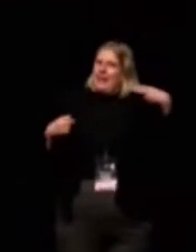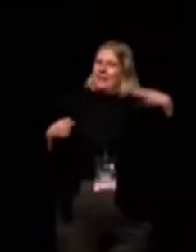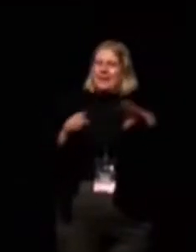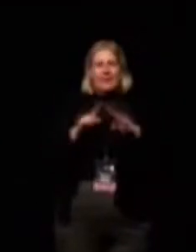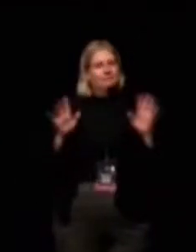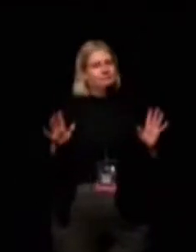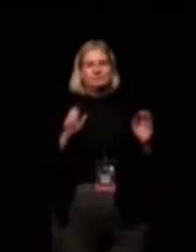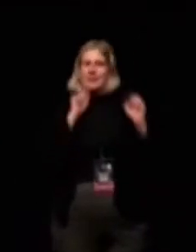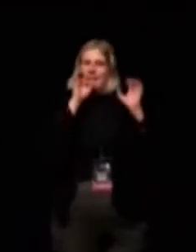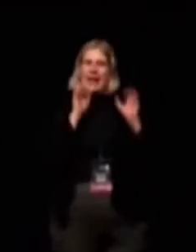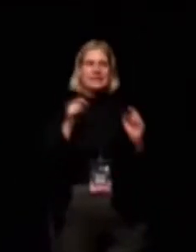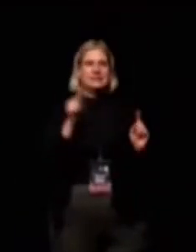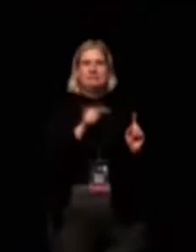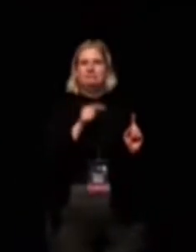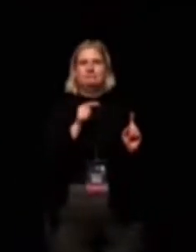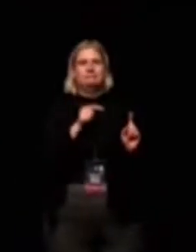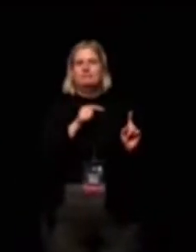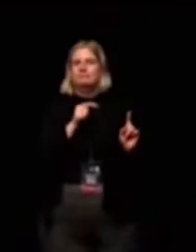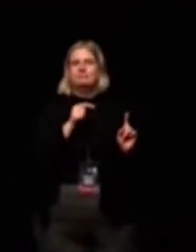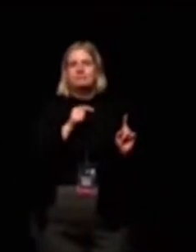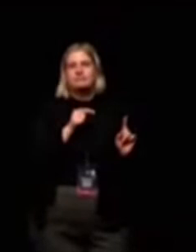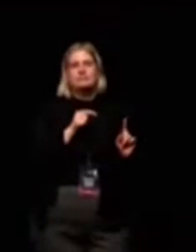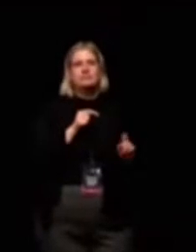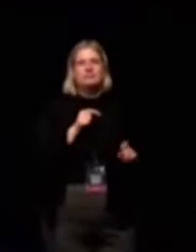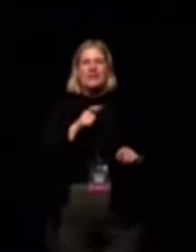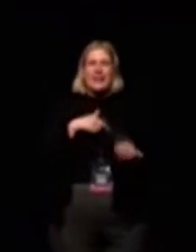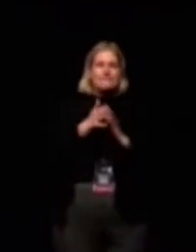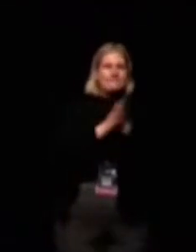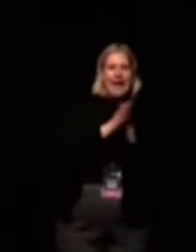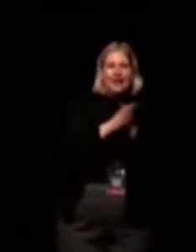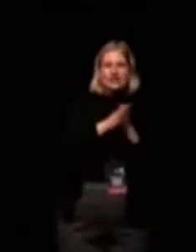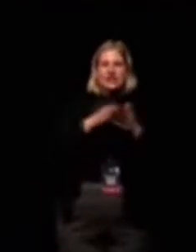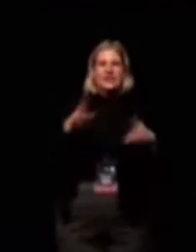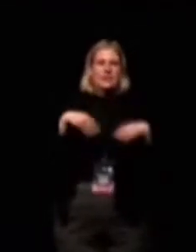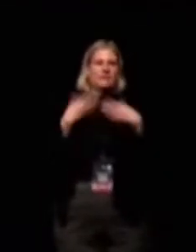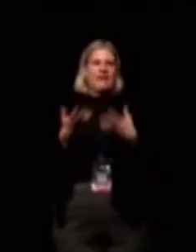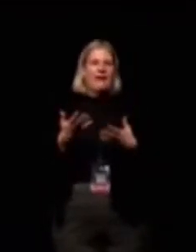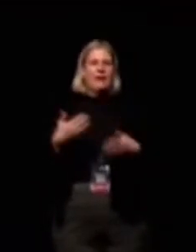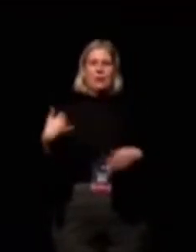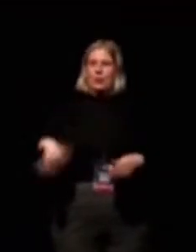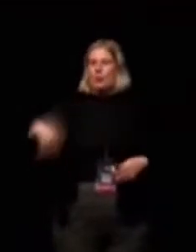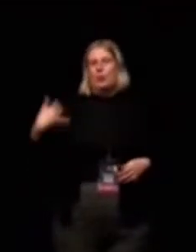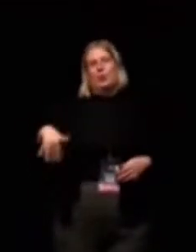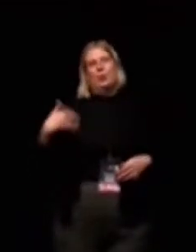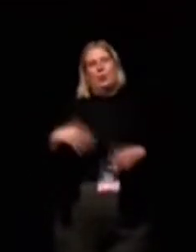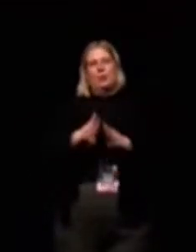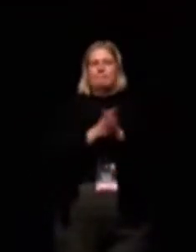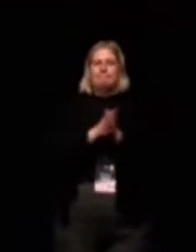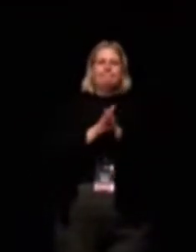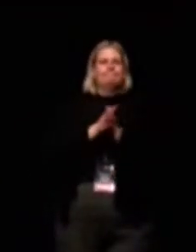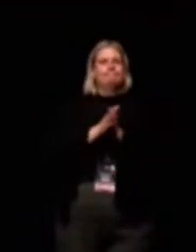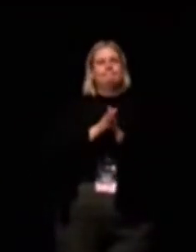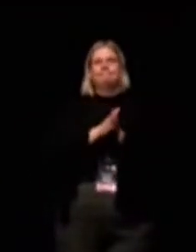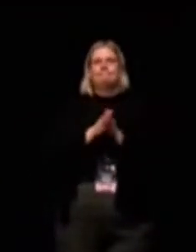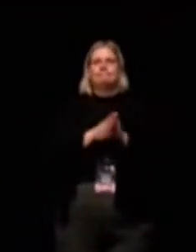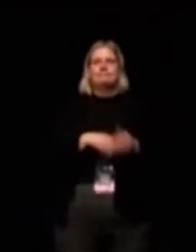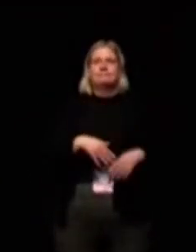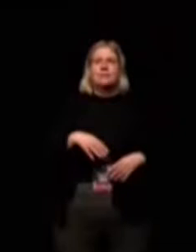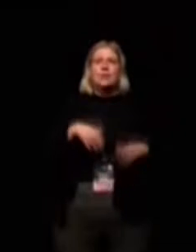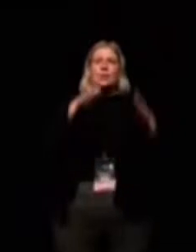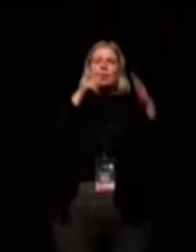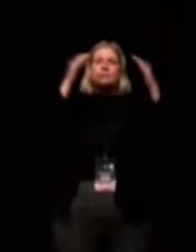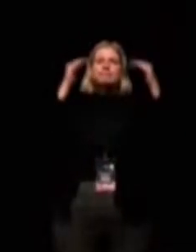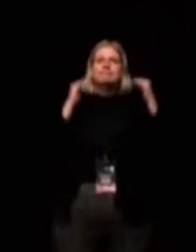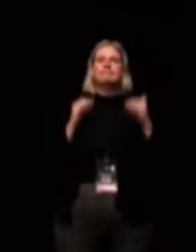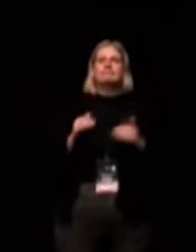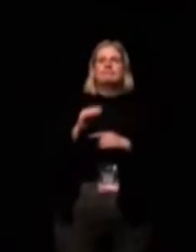incredible, incredible, the passion and heart he brings to this. And talk about passion and heart. Our Attorney General,